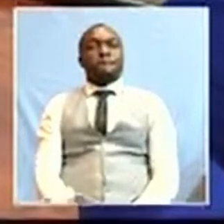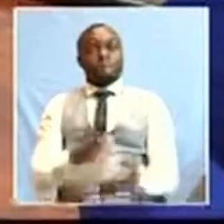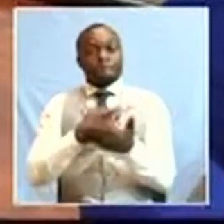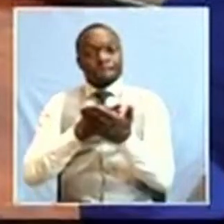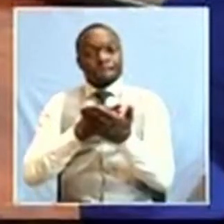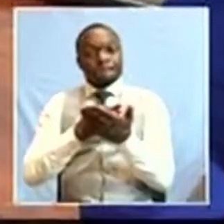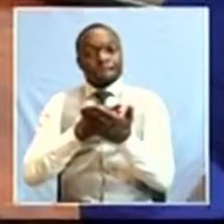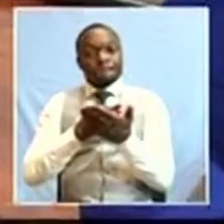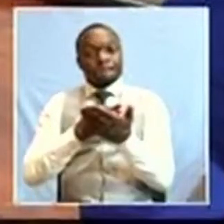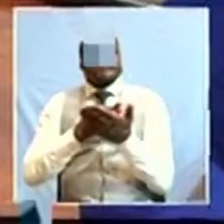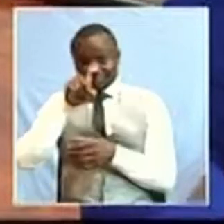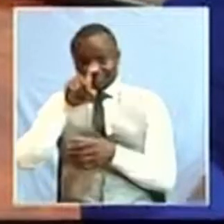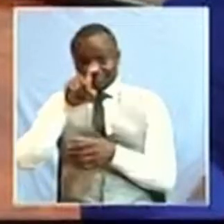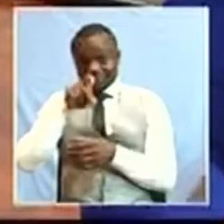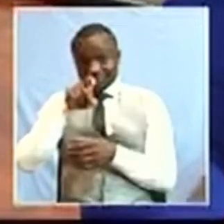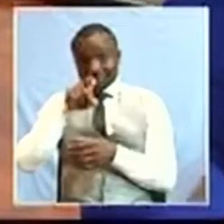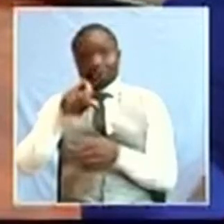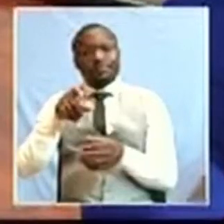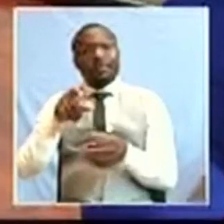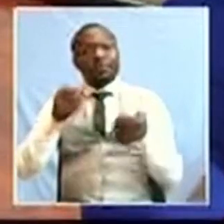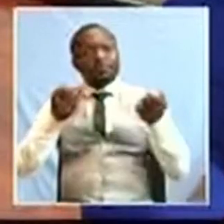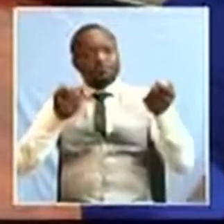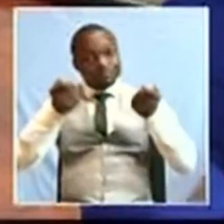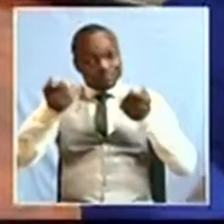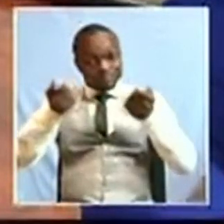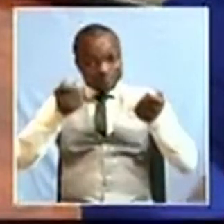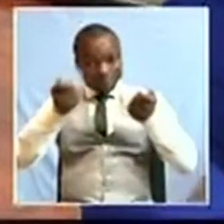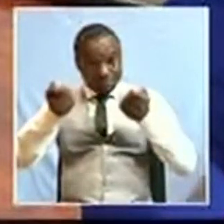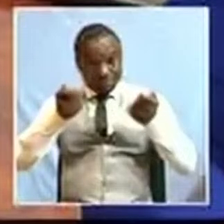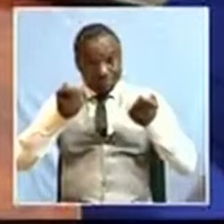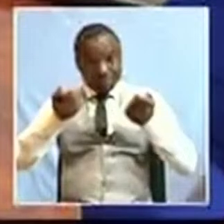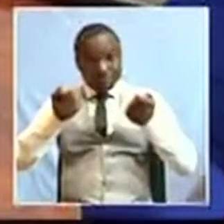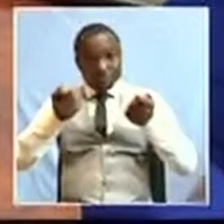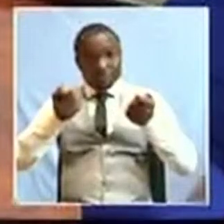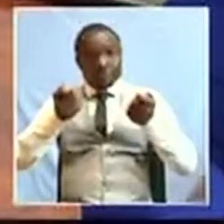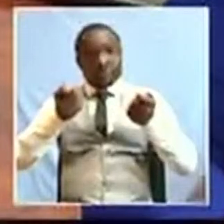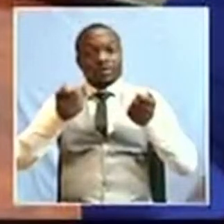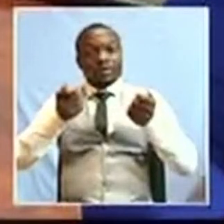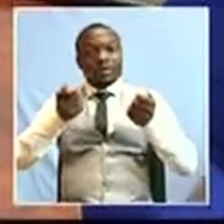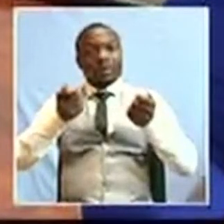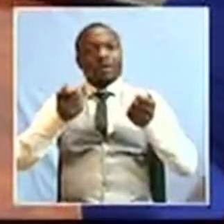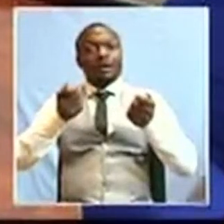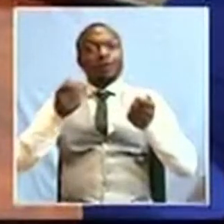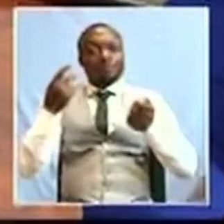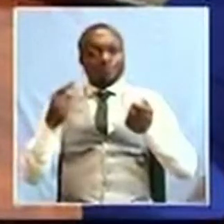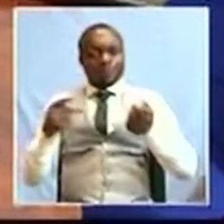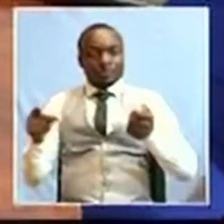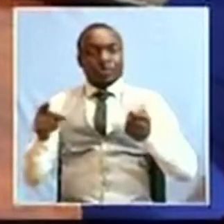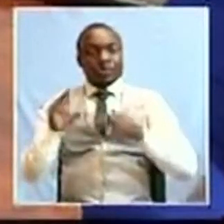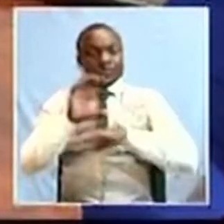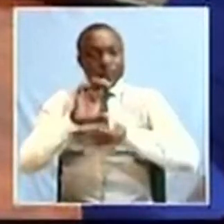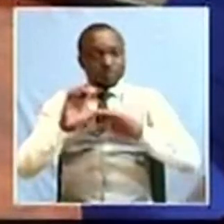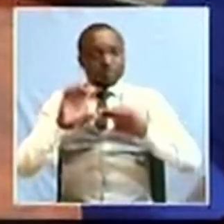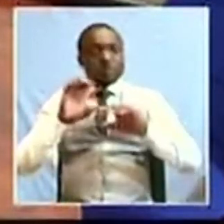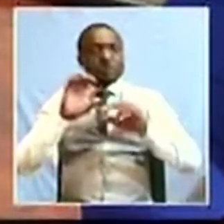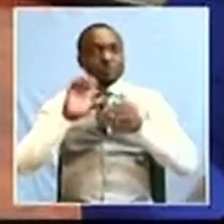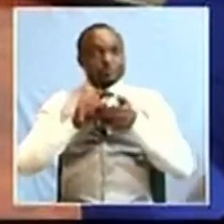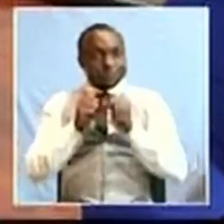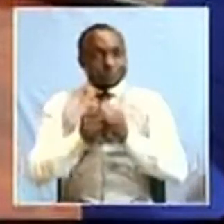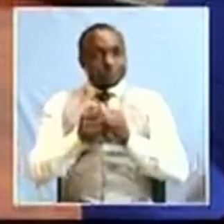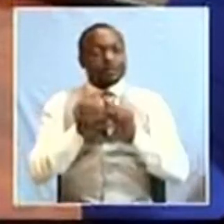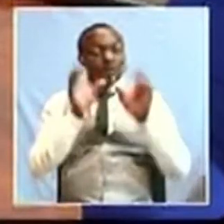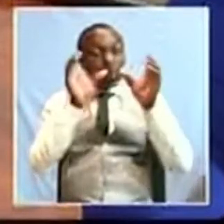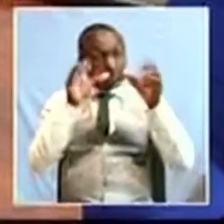Failure to insure motor vehicles and buildings. Cause of query: